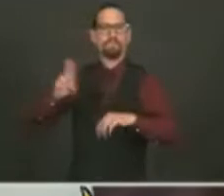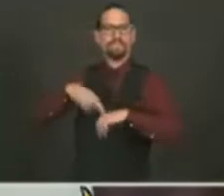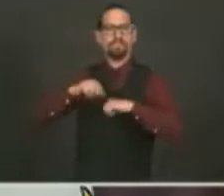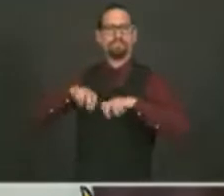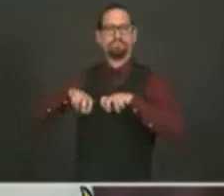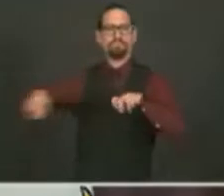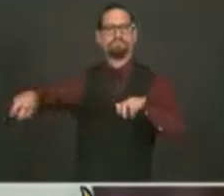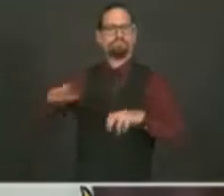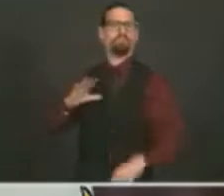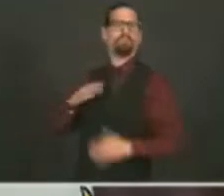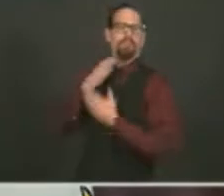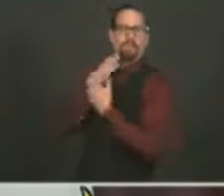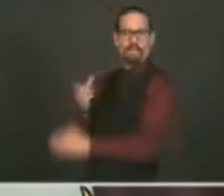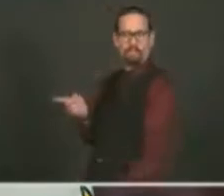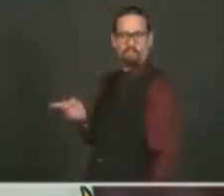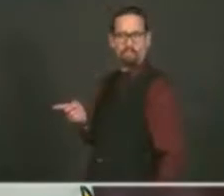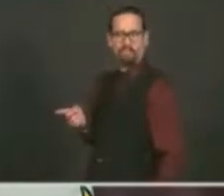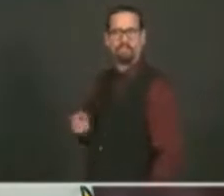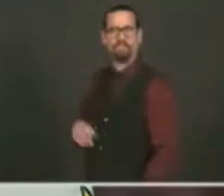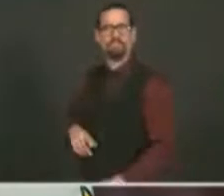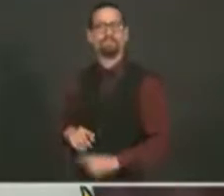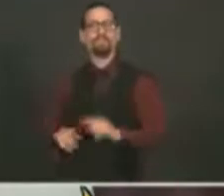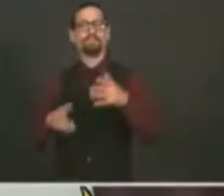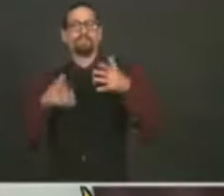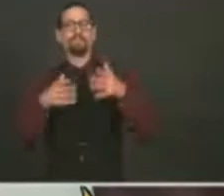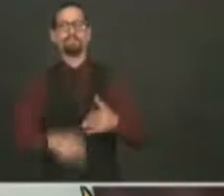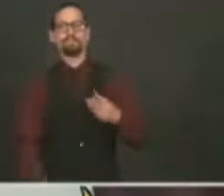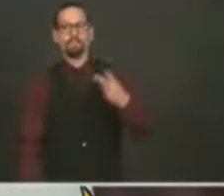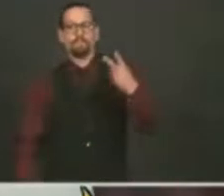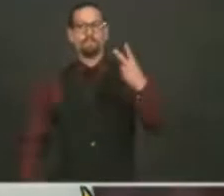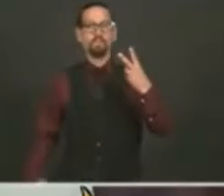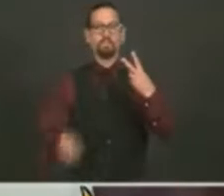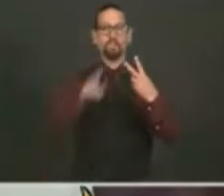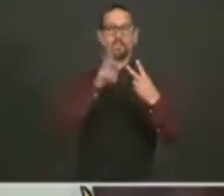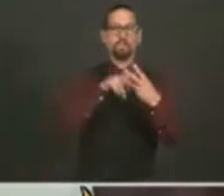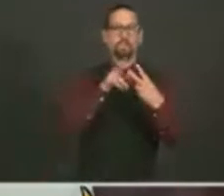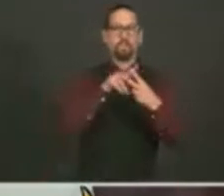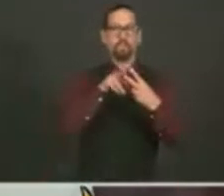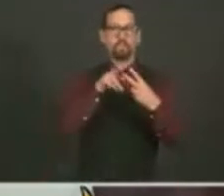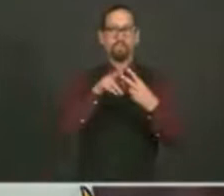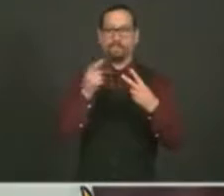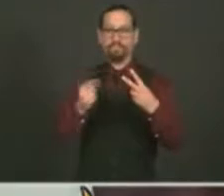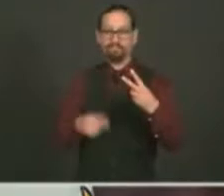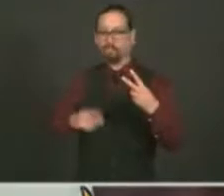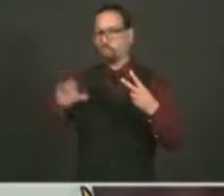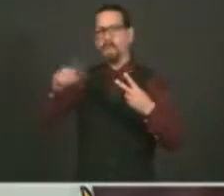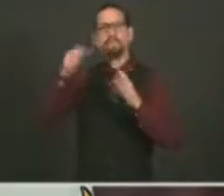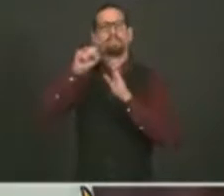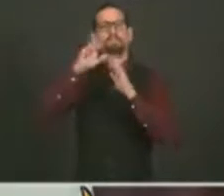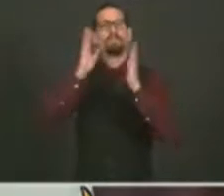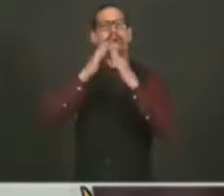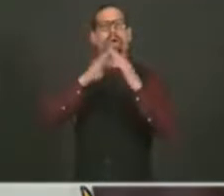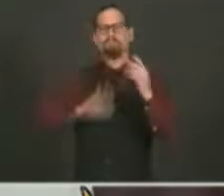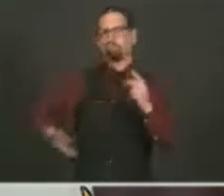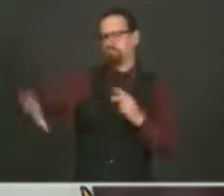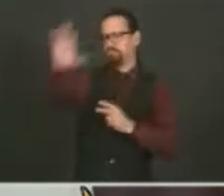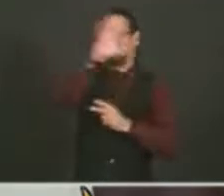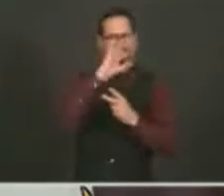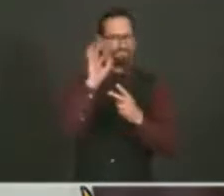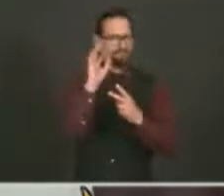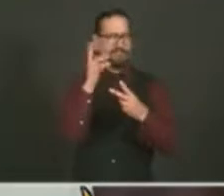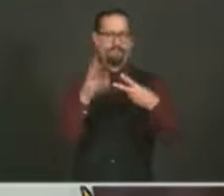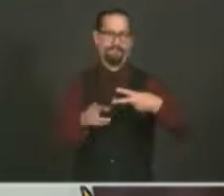Providence. Everyone else was cleared for full in-person learning. We held back for Central Falls and Providence. They're